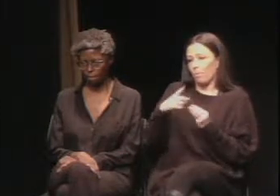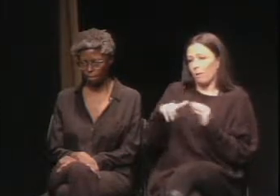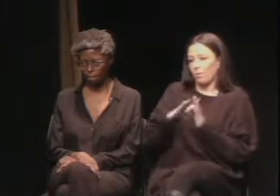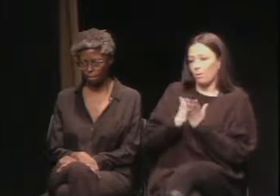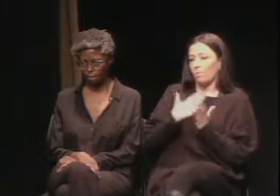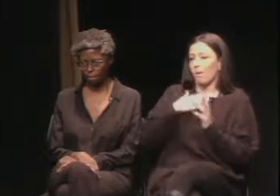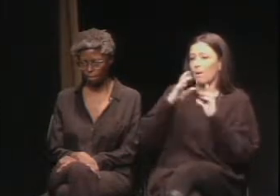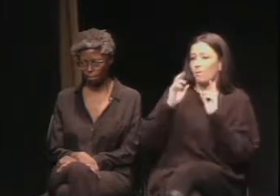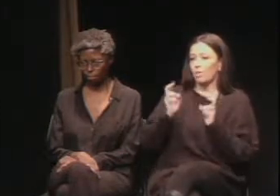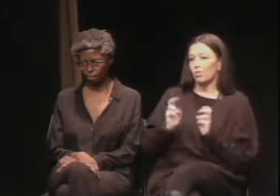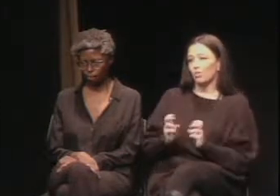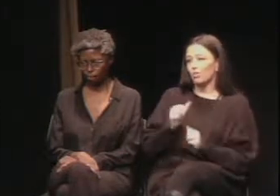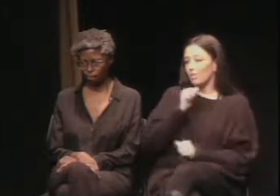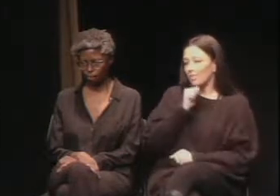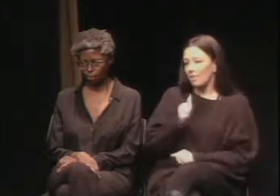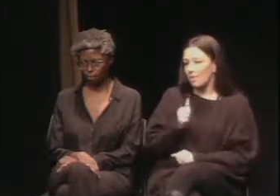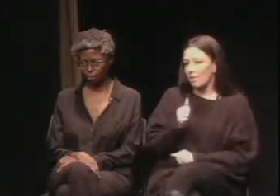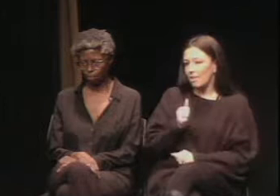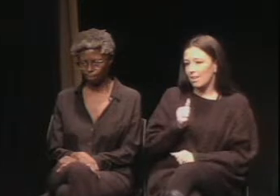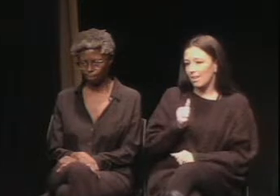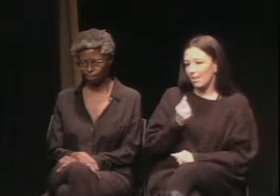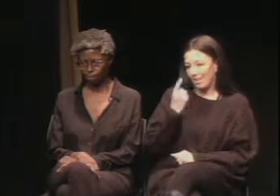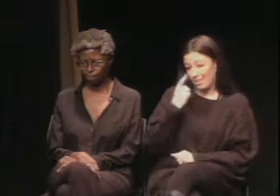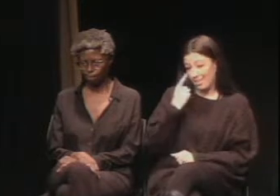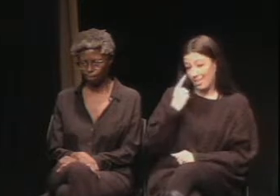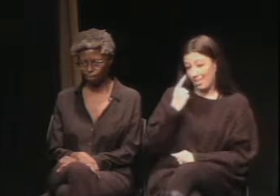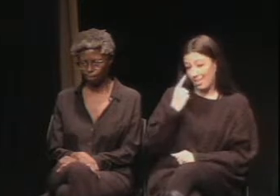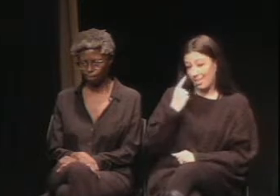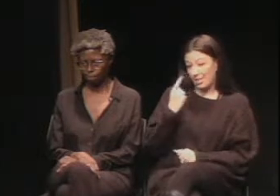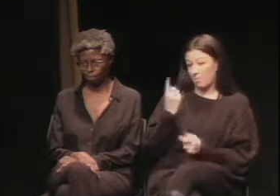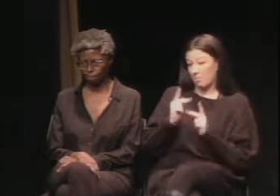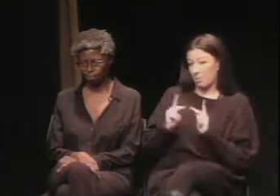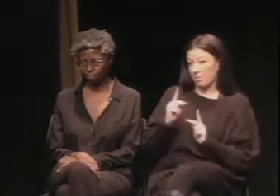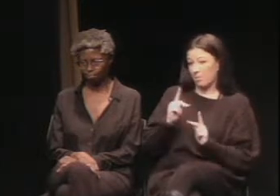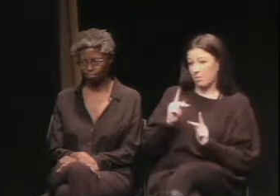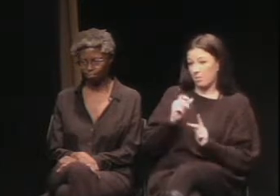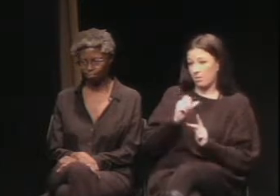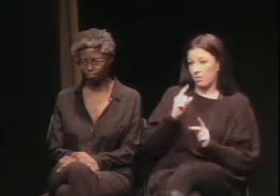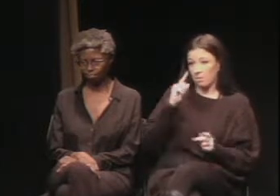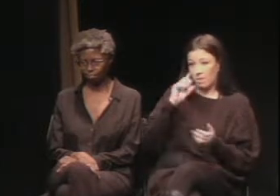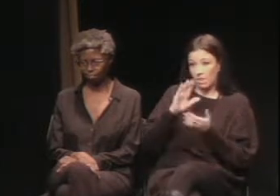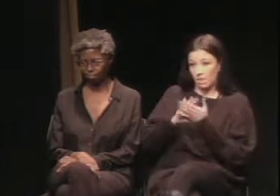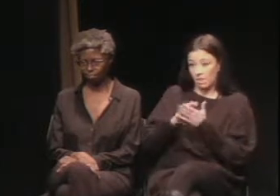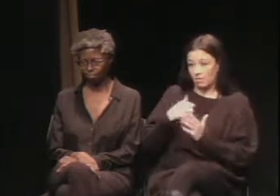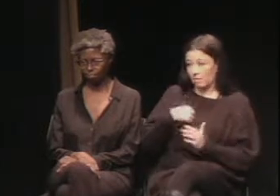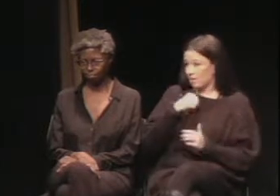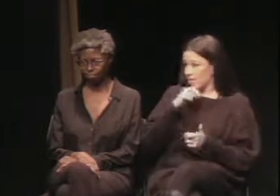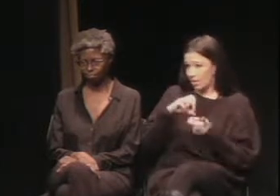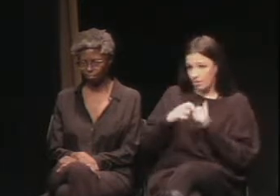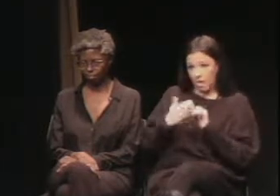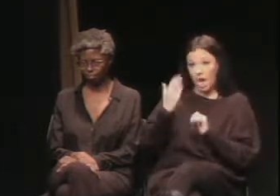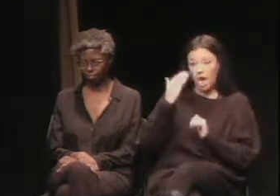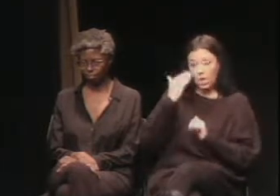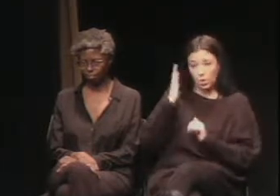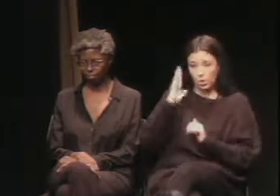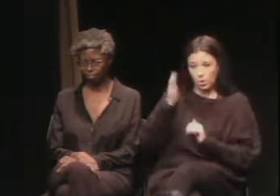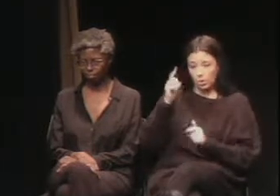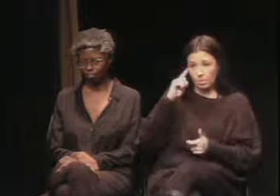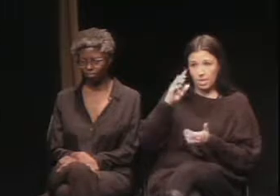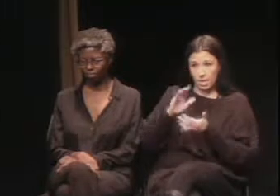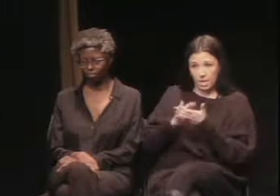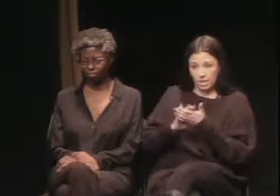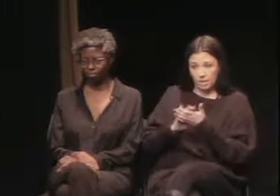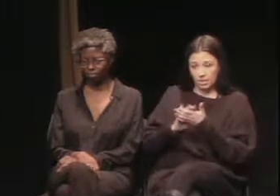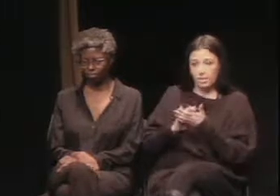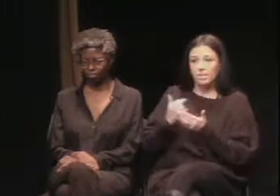my issue wasn't that I didn't think I was going to be believed. Yeah. My issue was that I knew I would be believed because